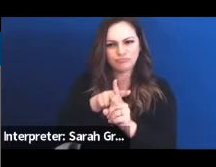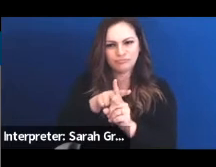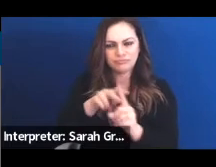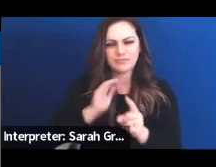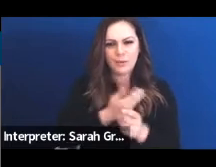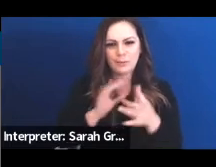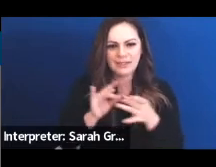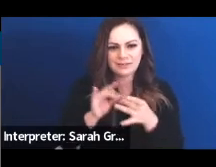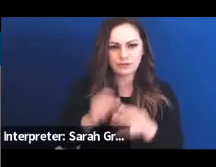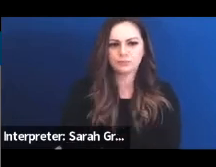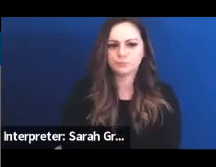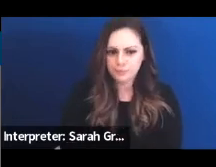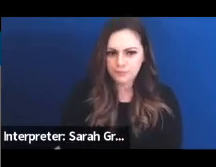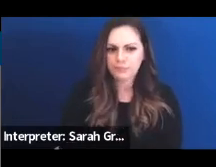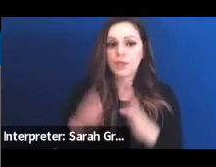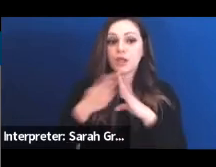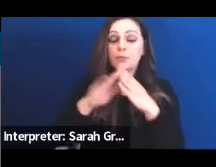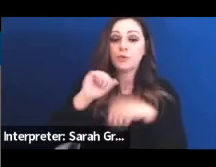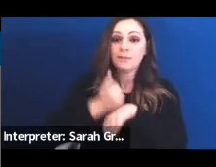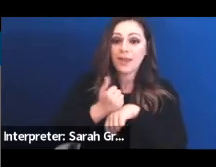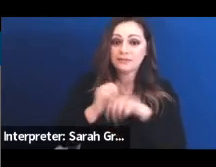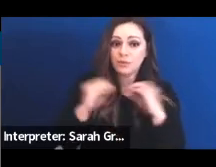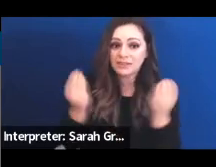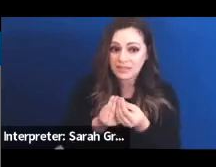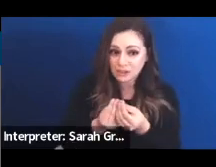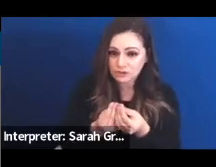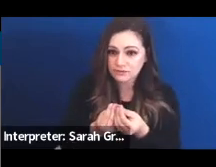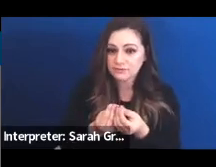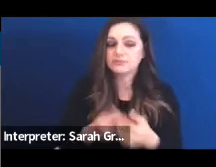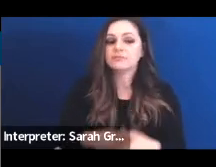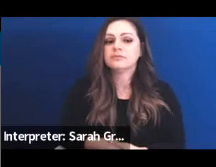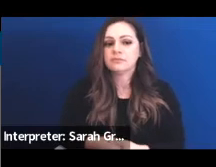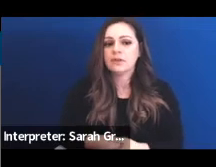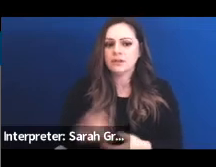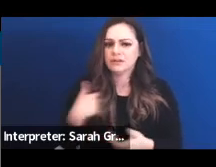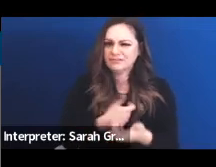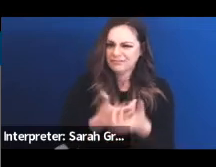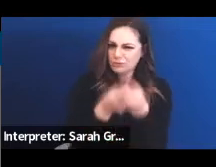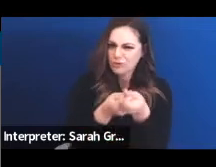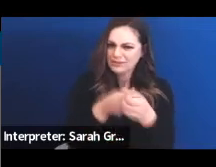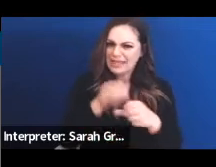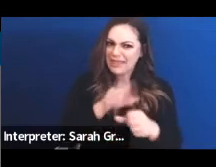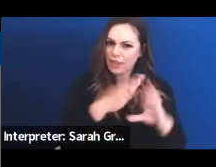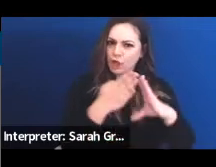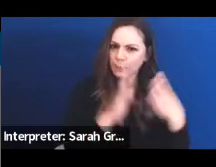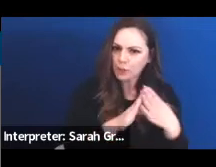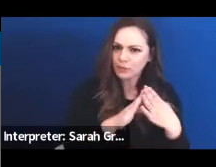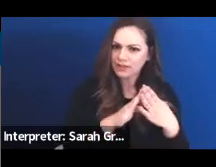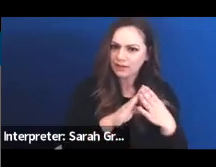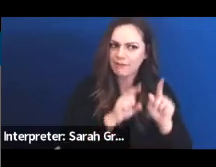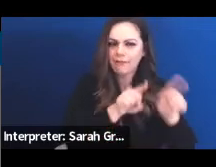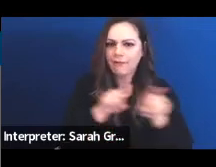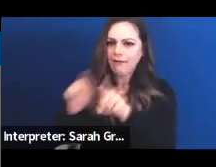community-based organizations, which is using them as trusted messengers within their communities to really share